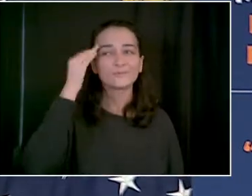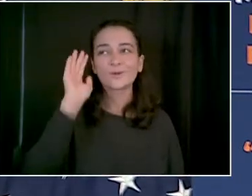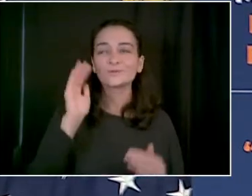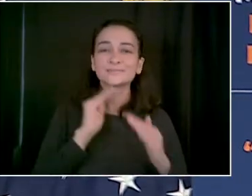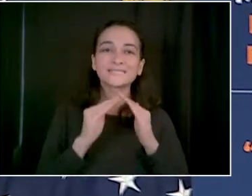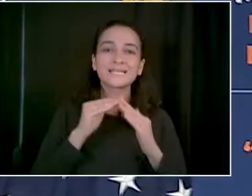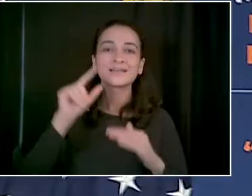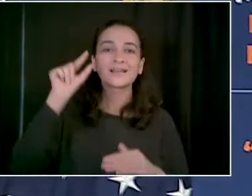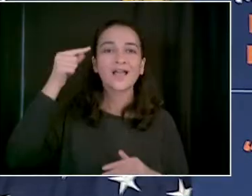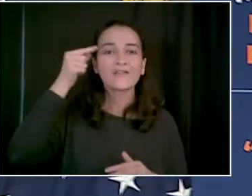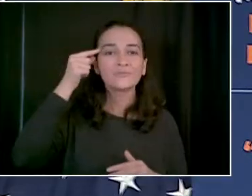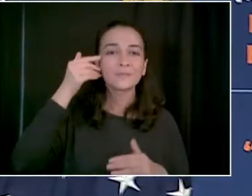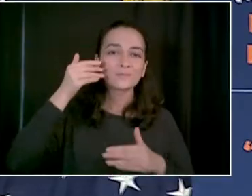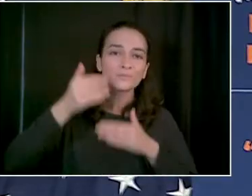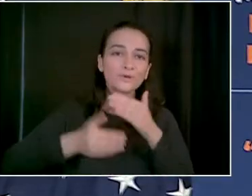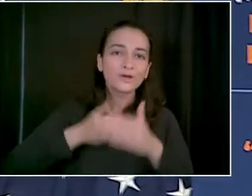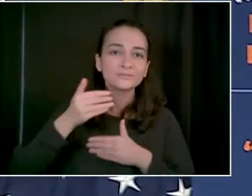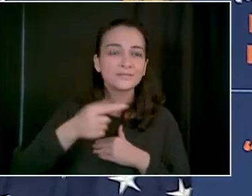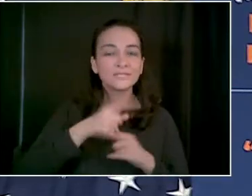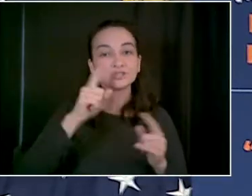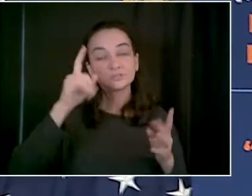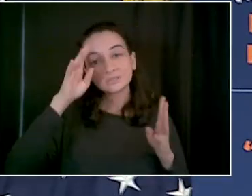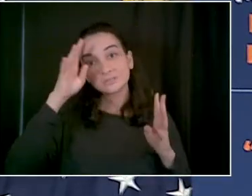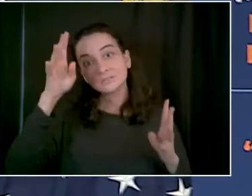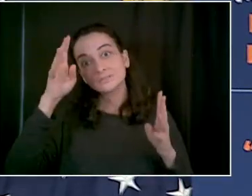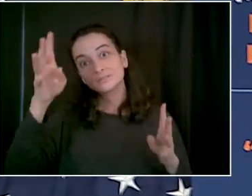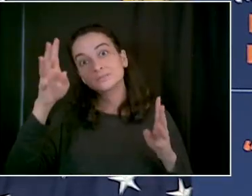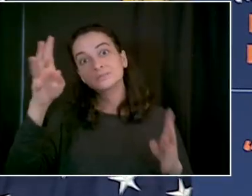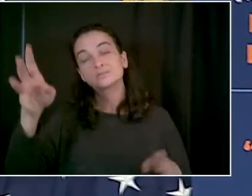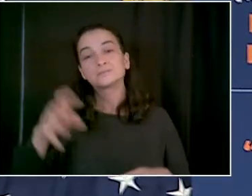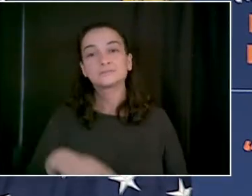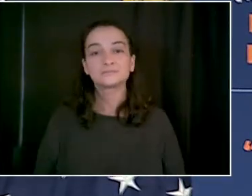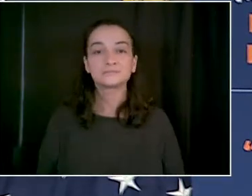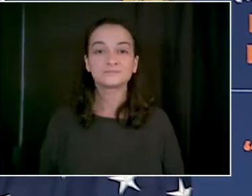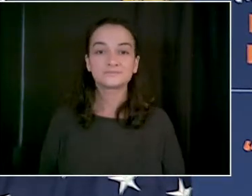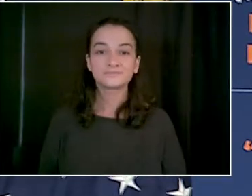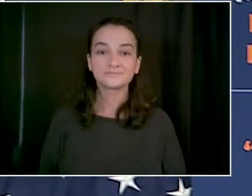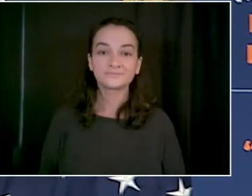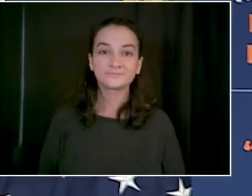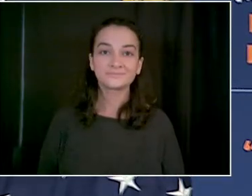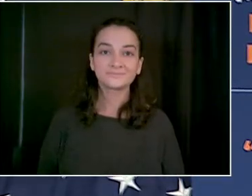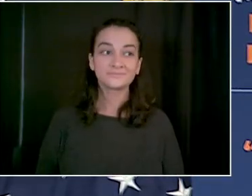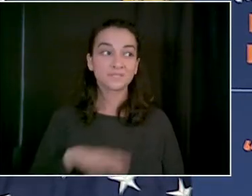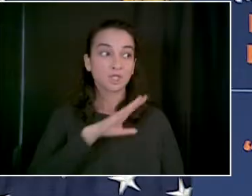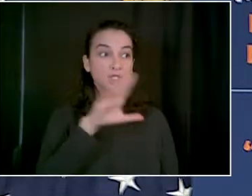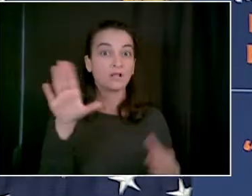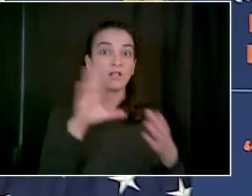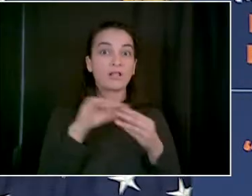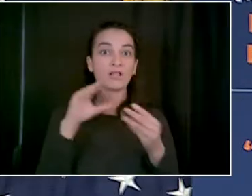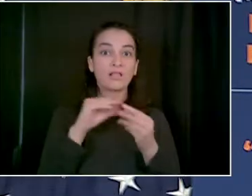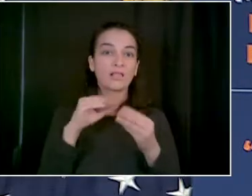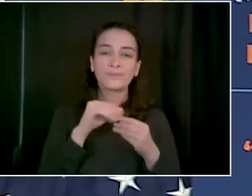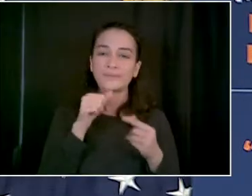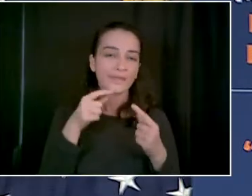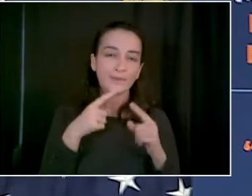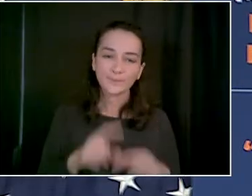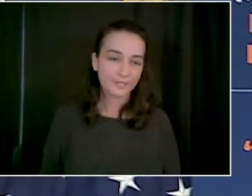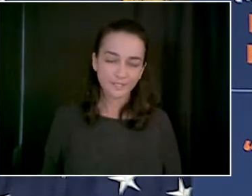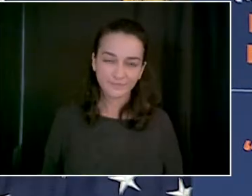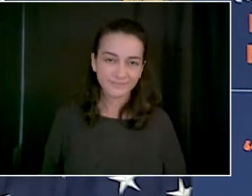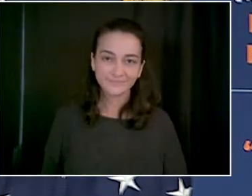now I understand why they're so far down in this whole process. Our attorneys are handling this, and I